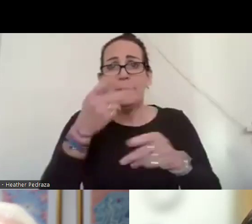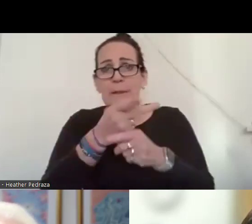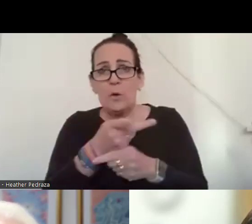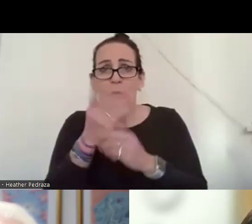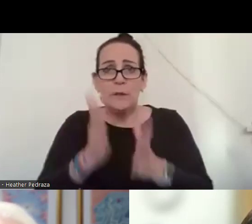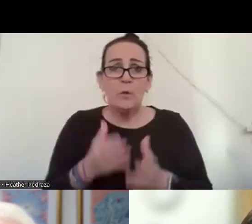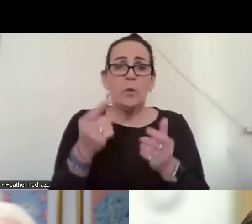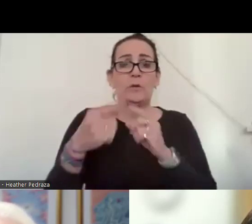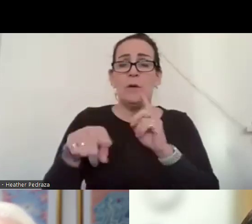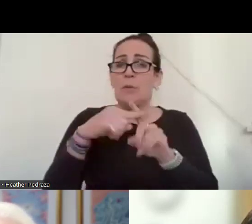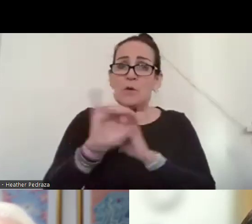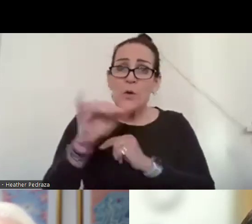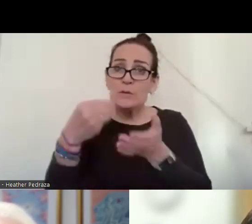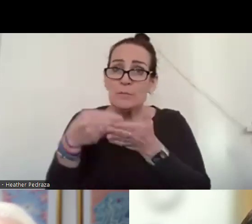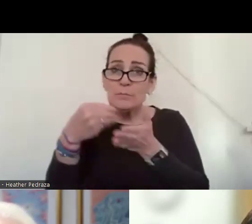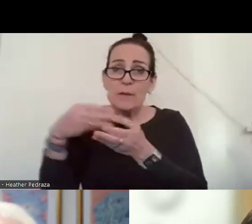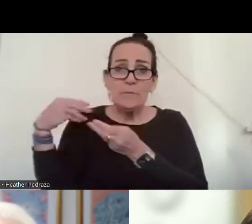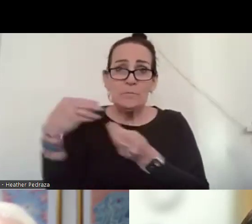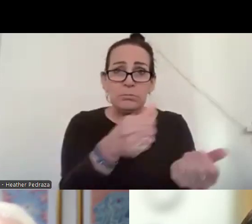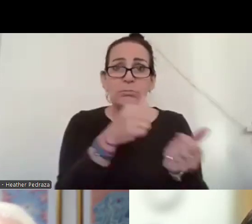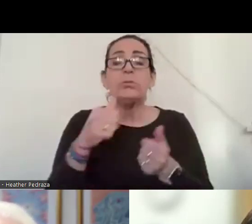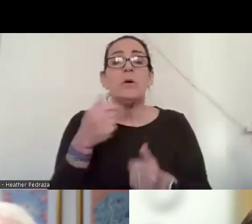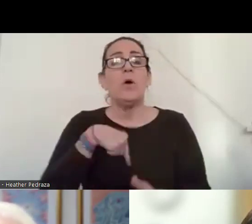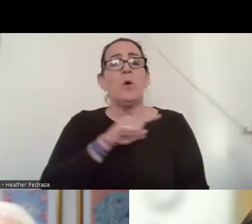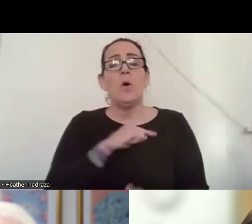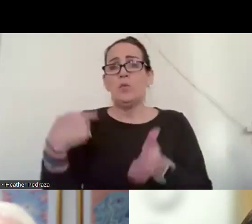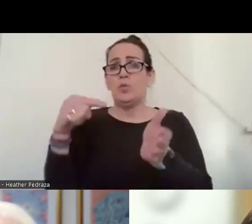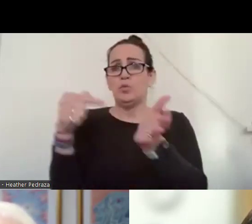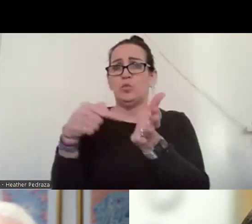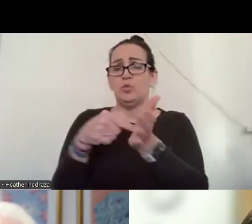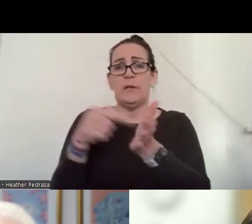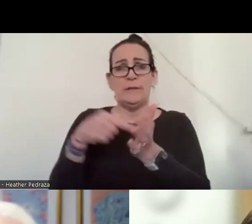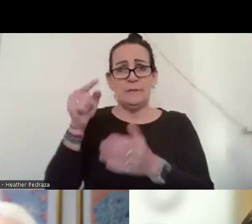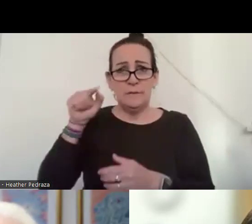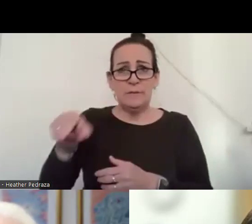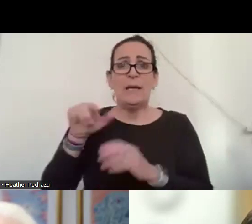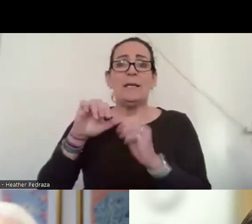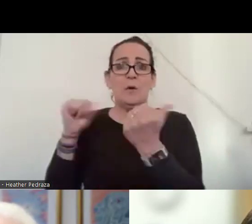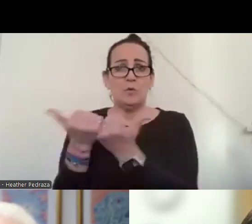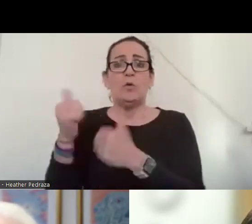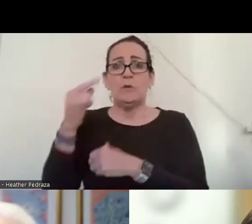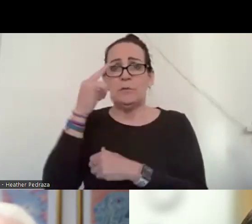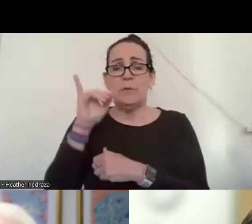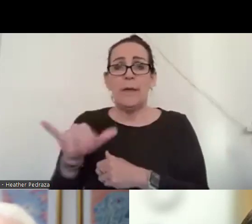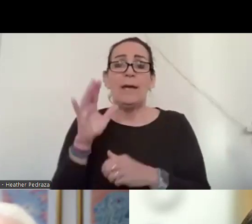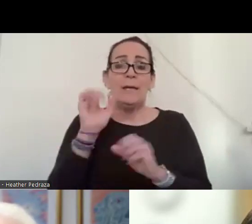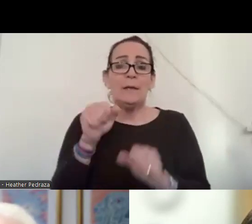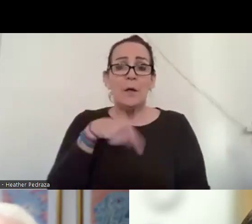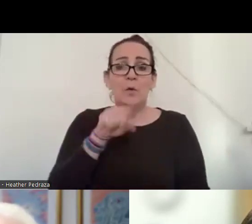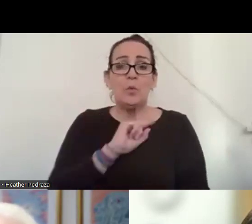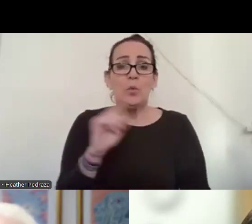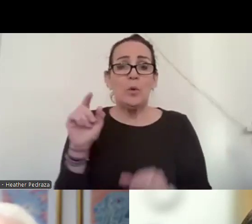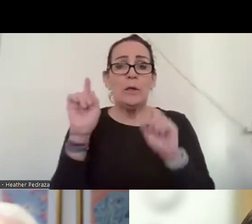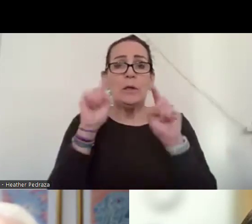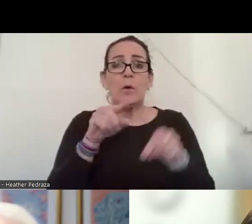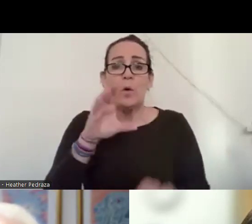and we're all indebted to the Alzheimer's Association for that. Courtney, could we go? I wonder if we could go to Courtney's deeper dive